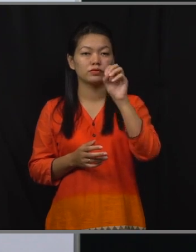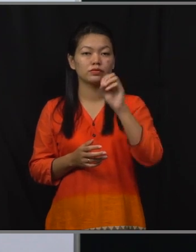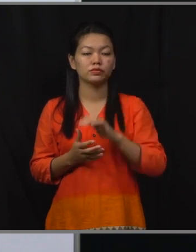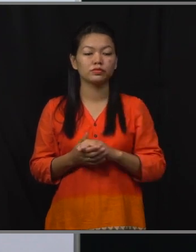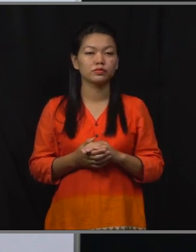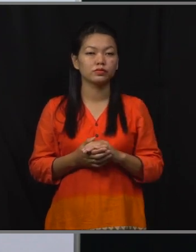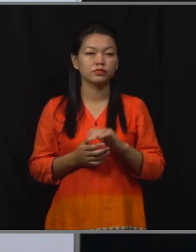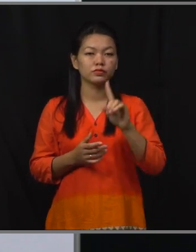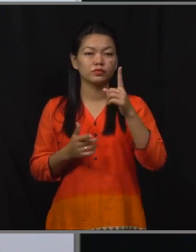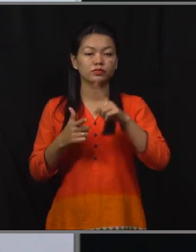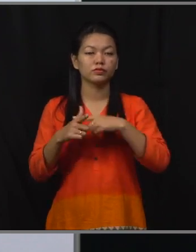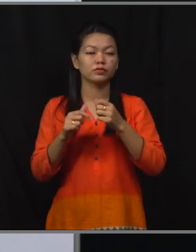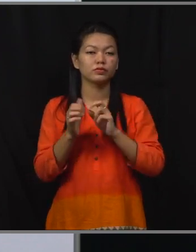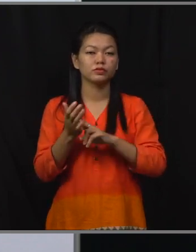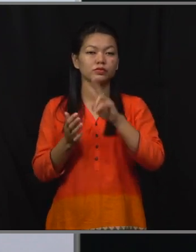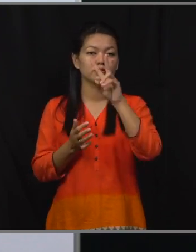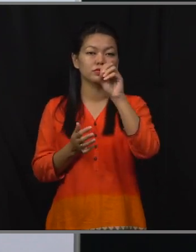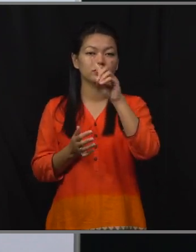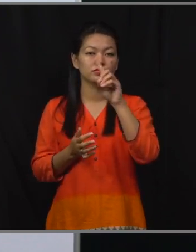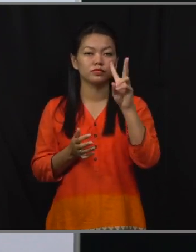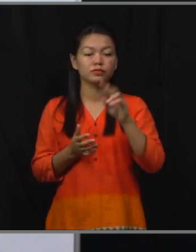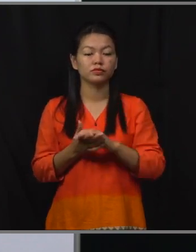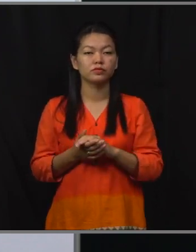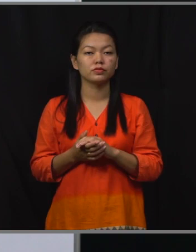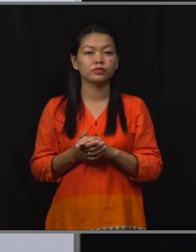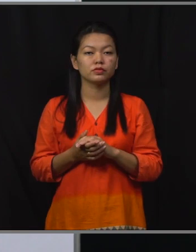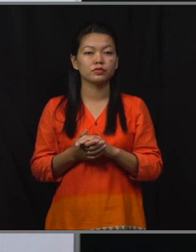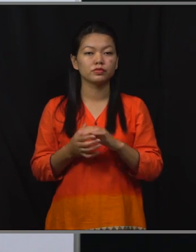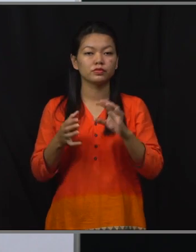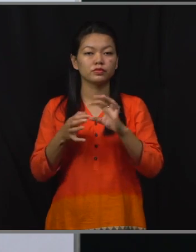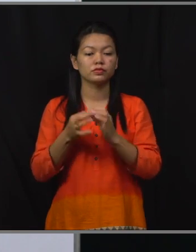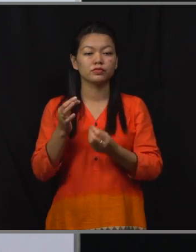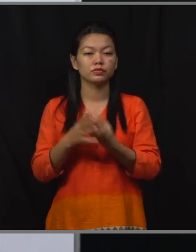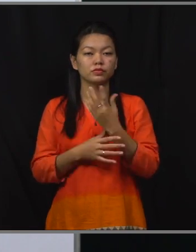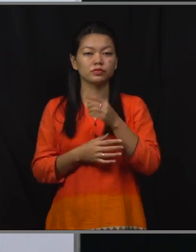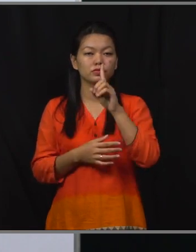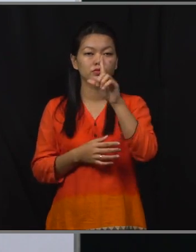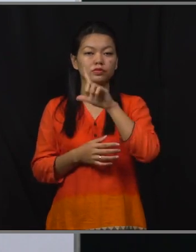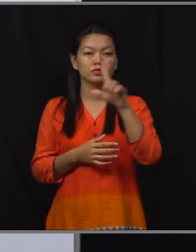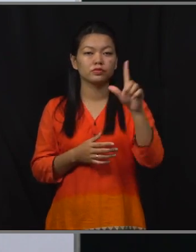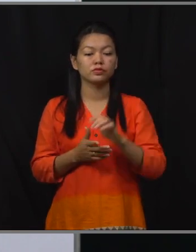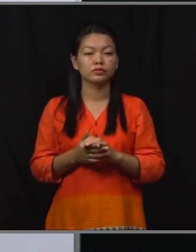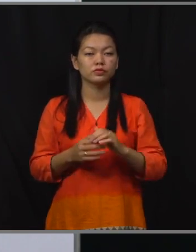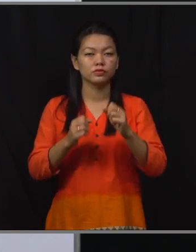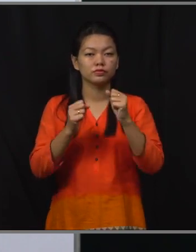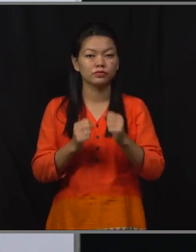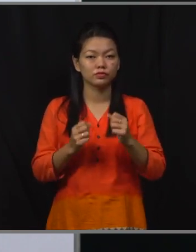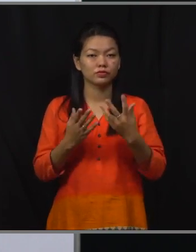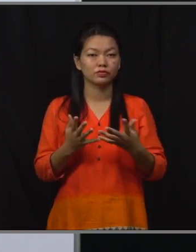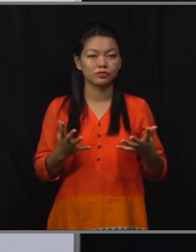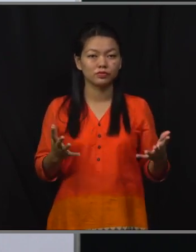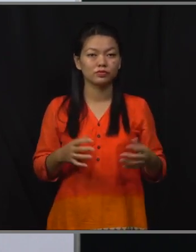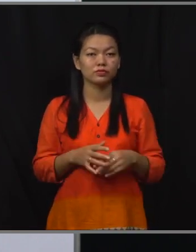1st January 2012, the club had building rupees 1 lakh, furniture 40,000, and